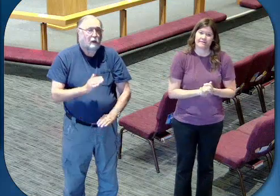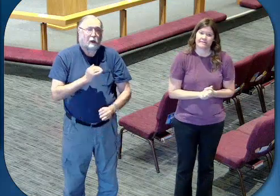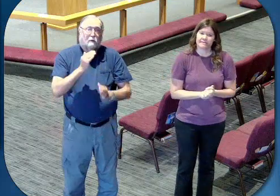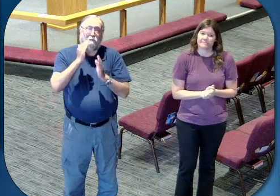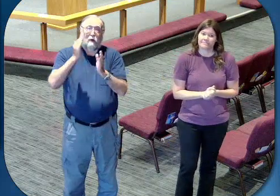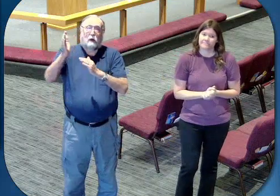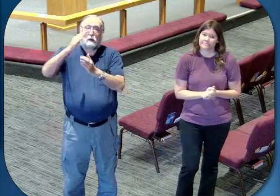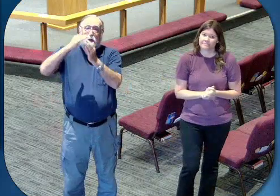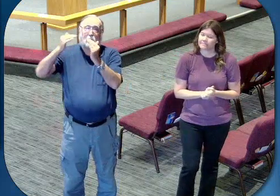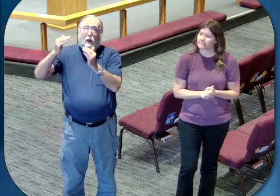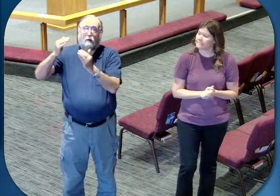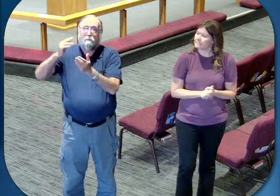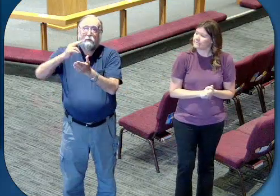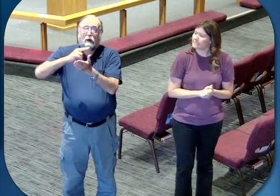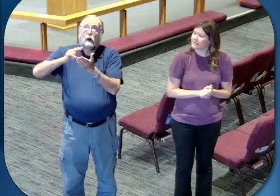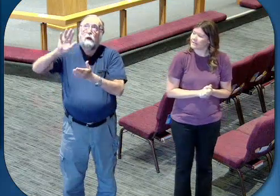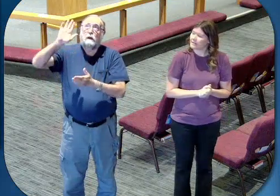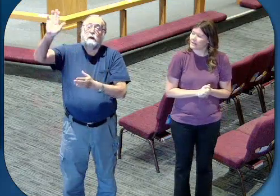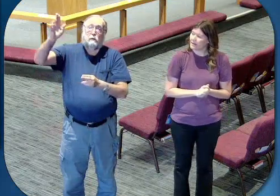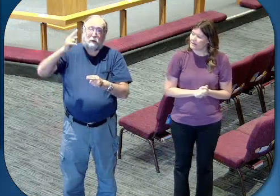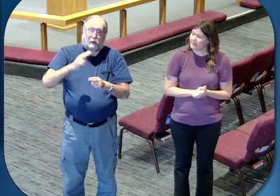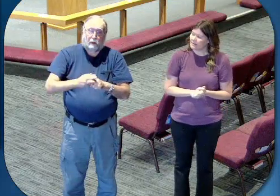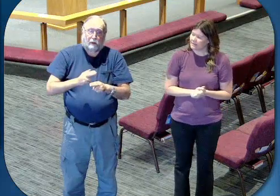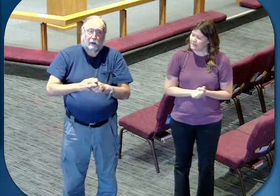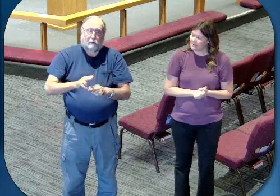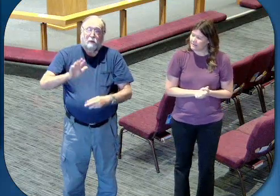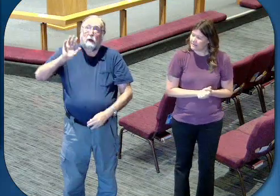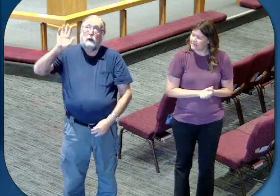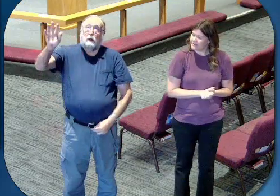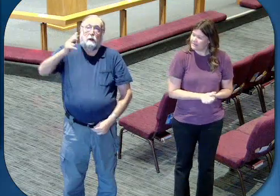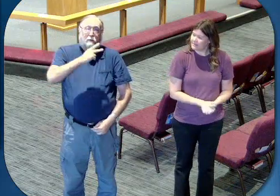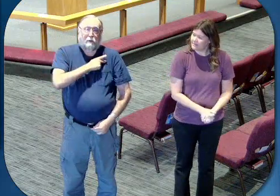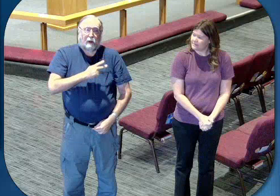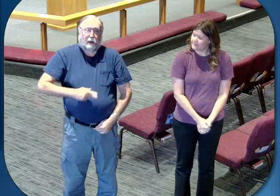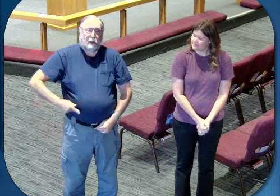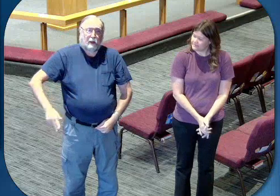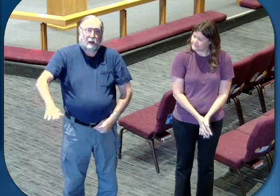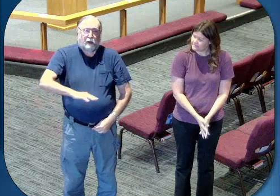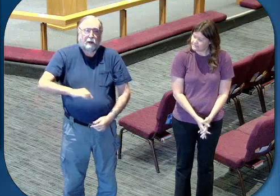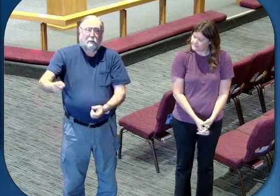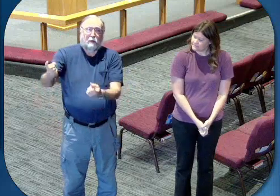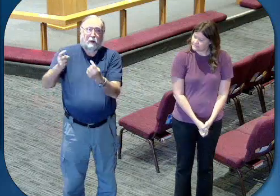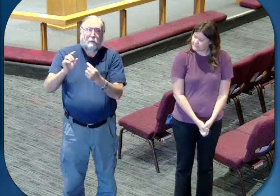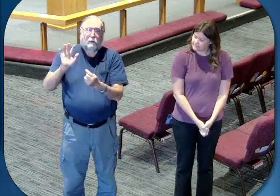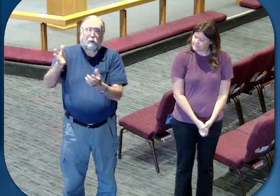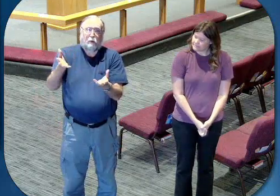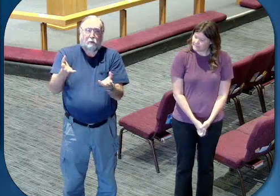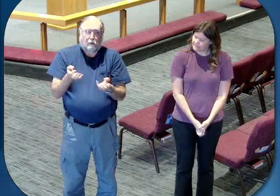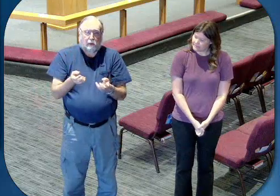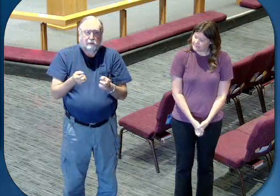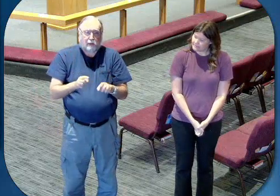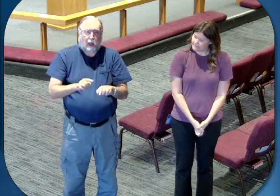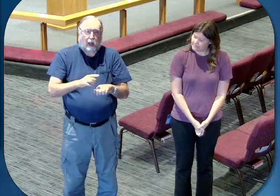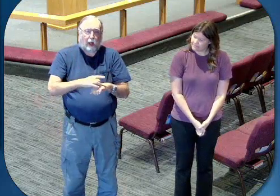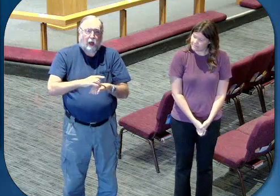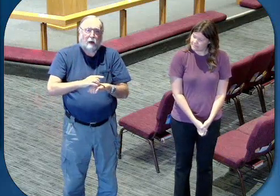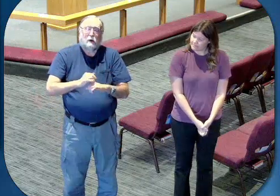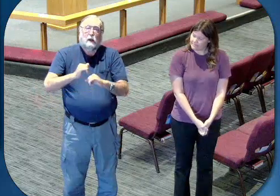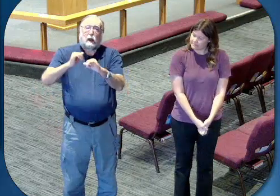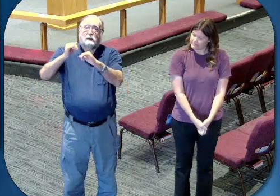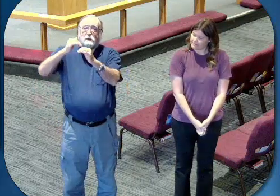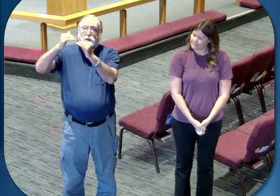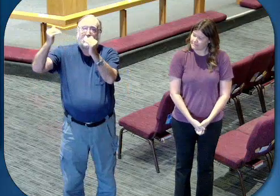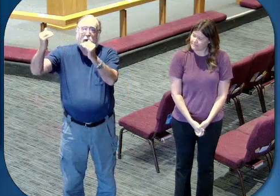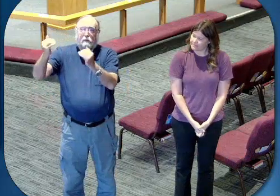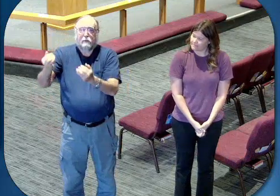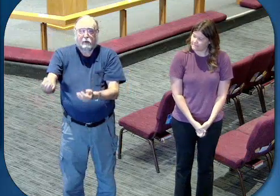Father, who art in heaven, hallowed be thy name. Thy kingdom come, thy will be done on earth as